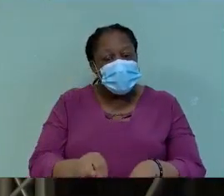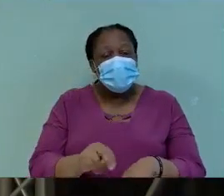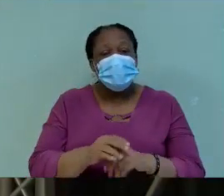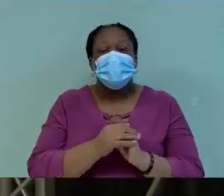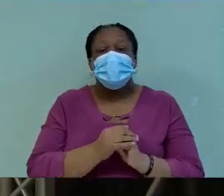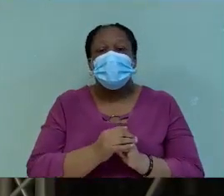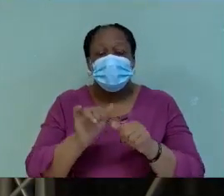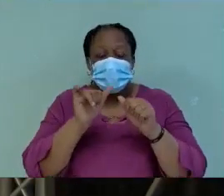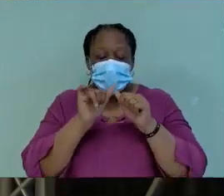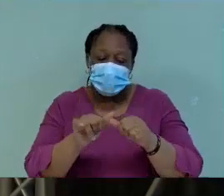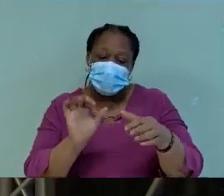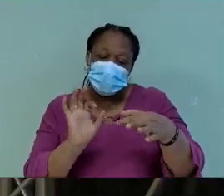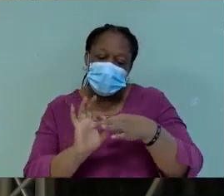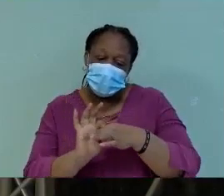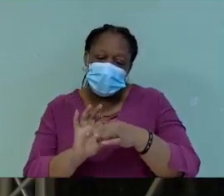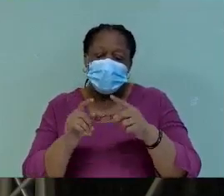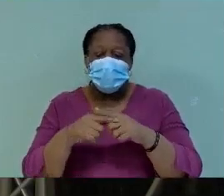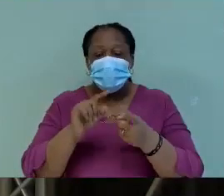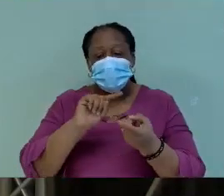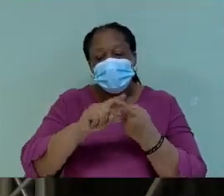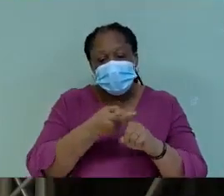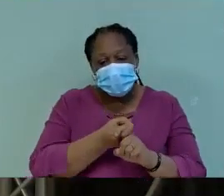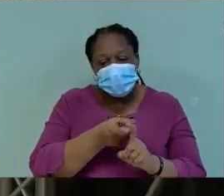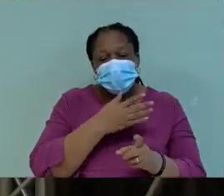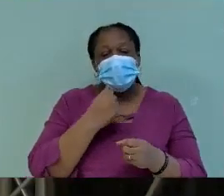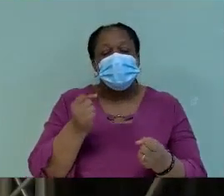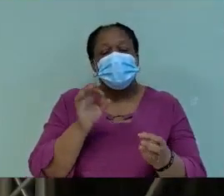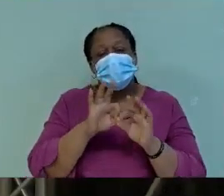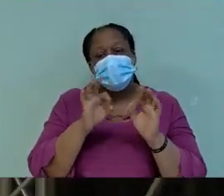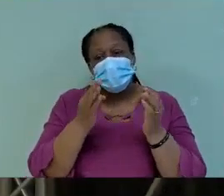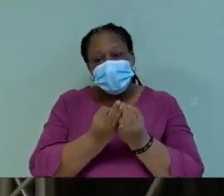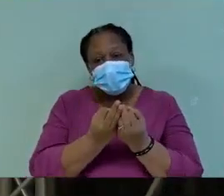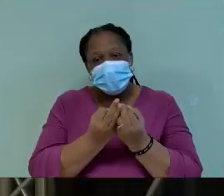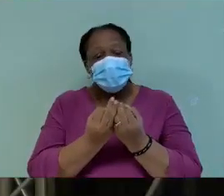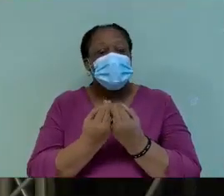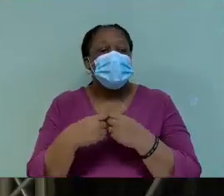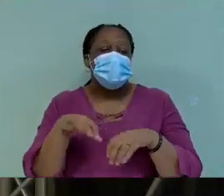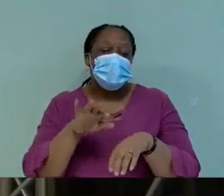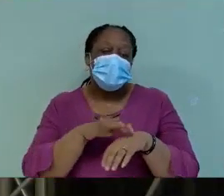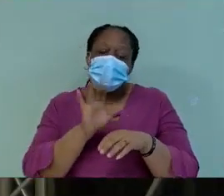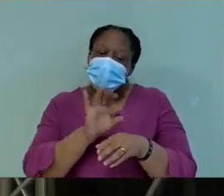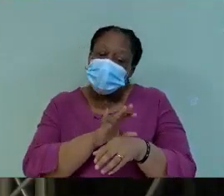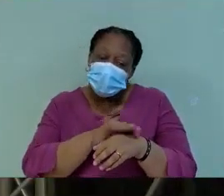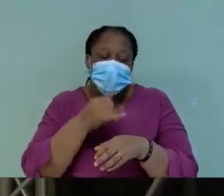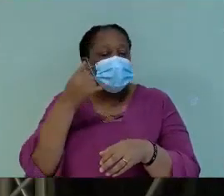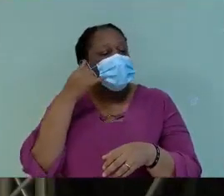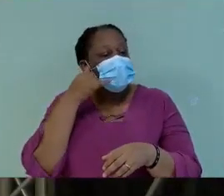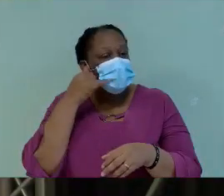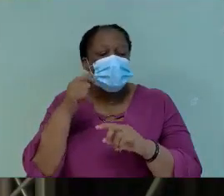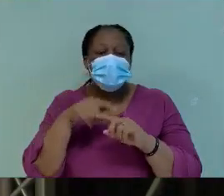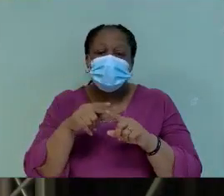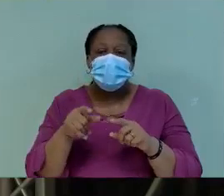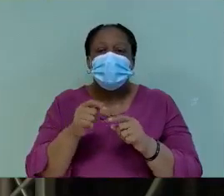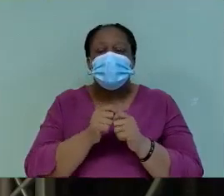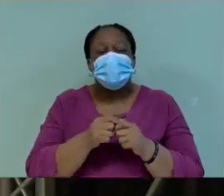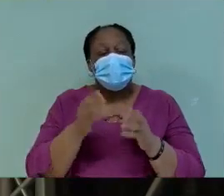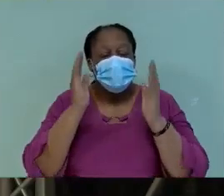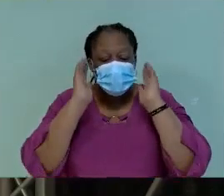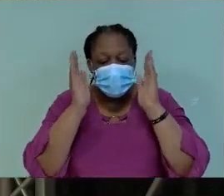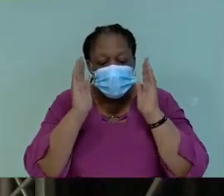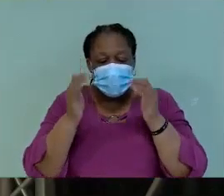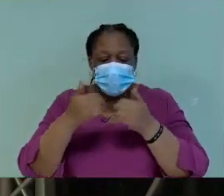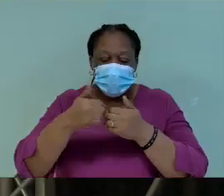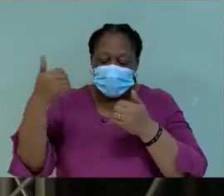to friends and loved ones through the use of social media. Adhere to the social and